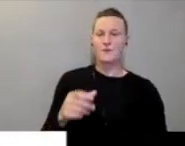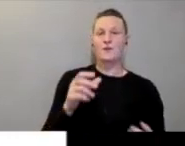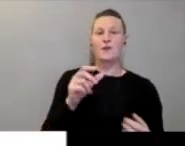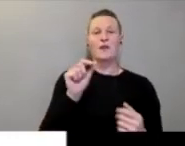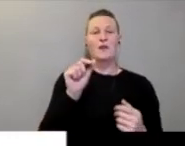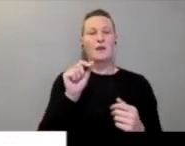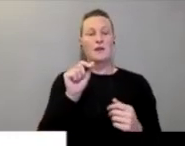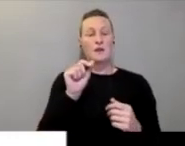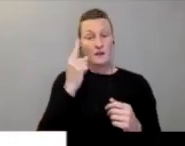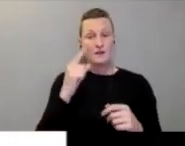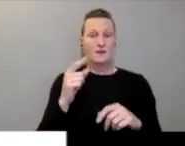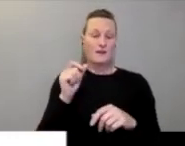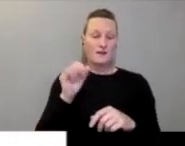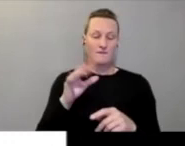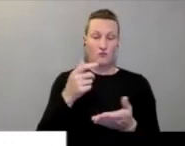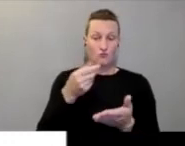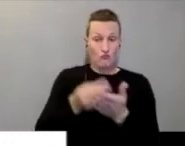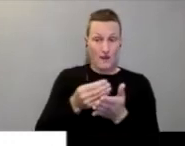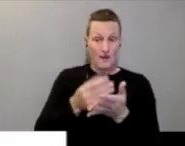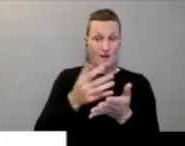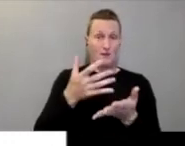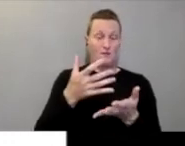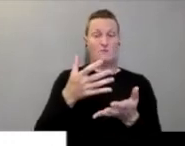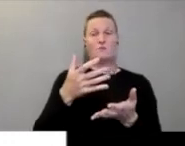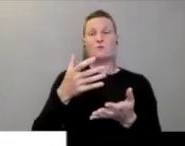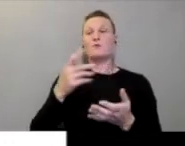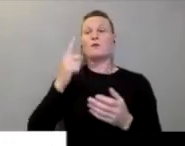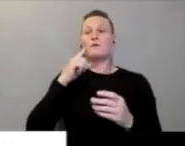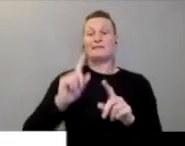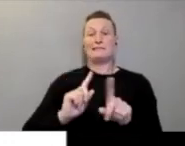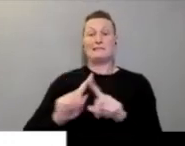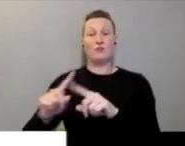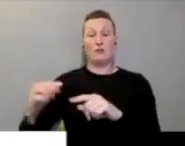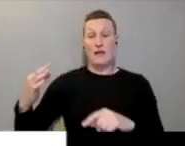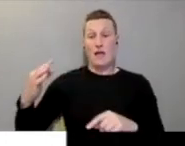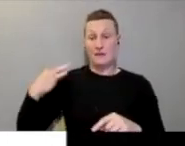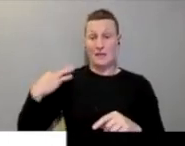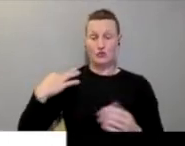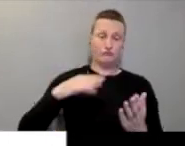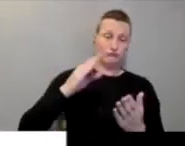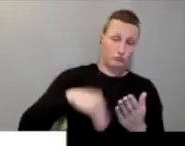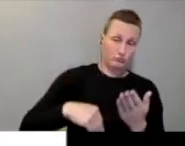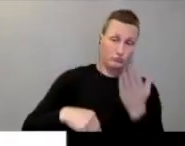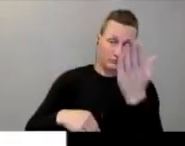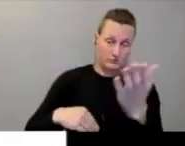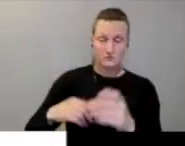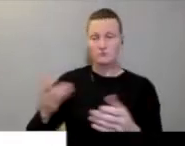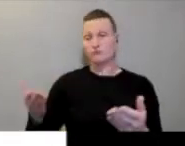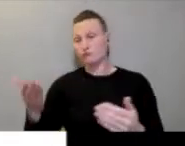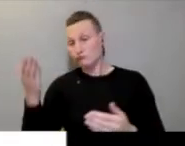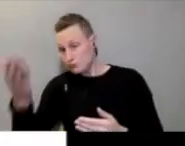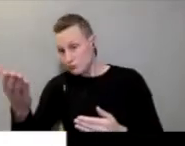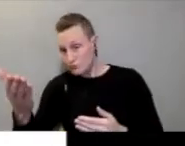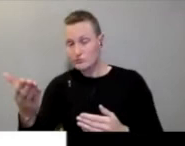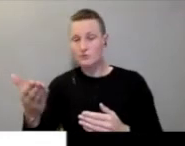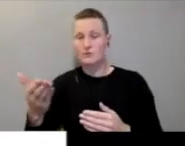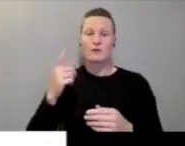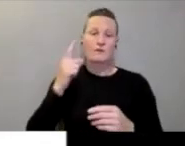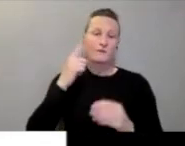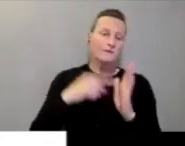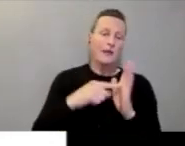to the same competition with multiple applications. And so if you're applying to Animating Toronto